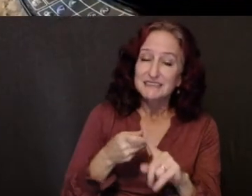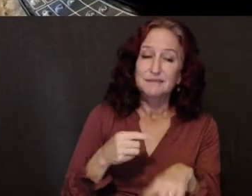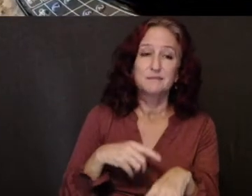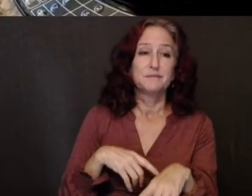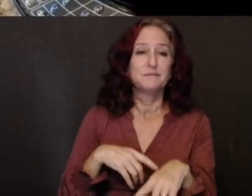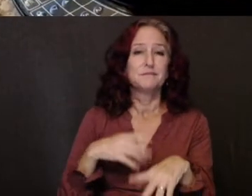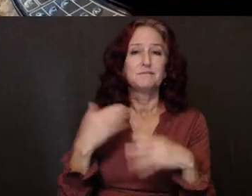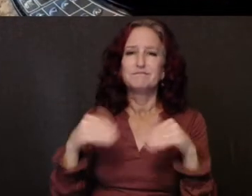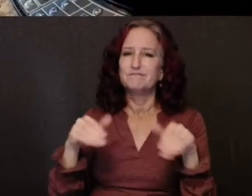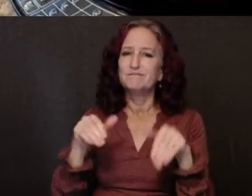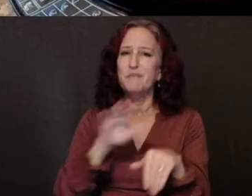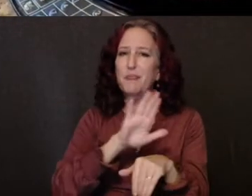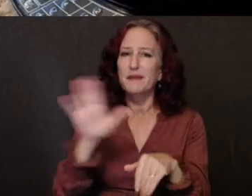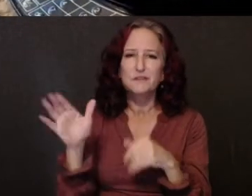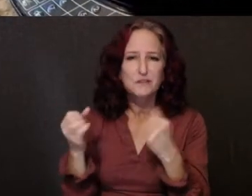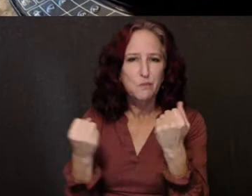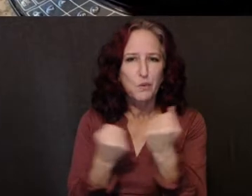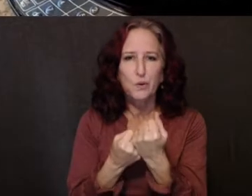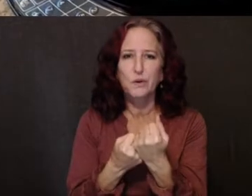and